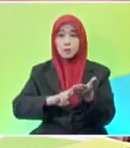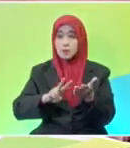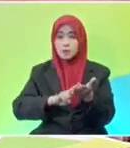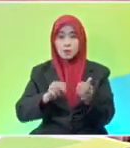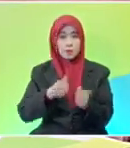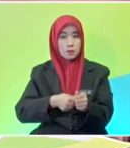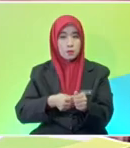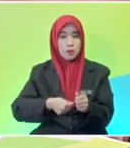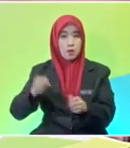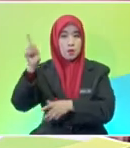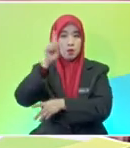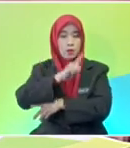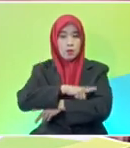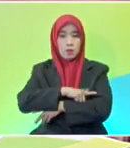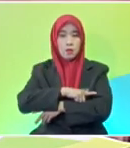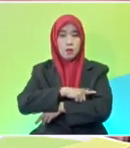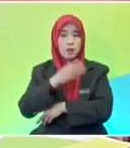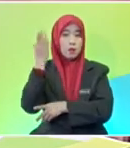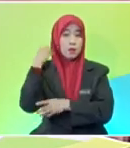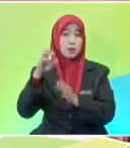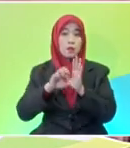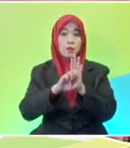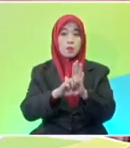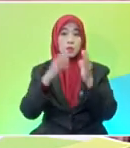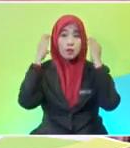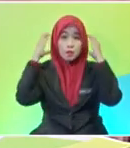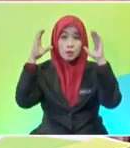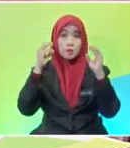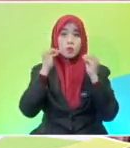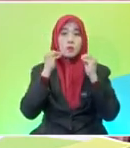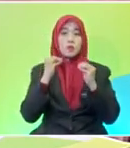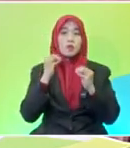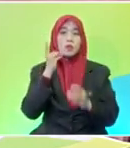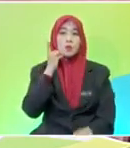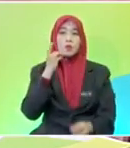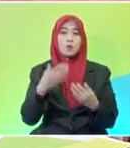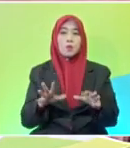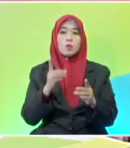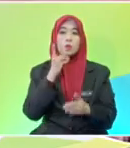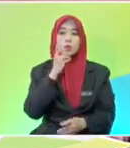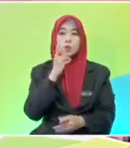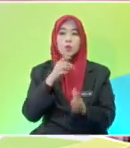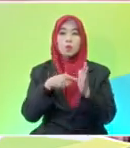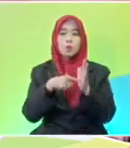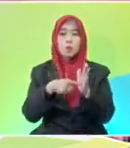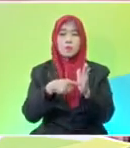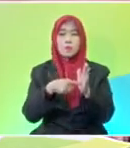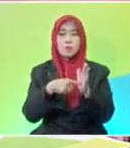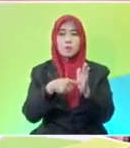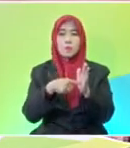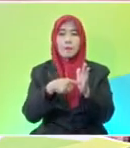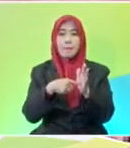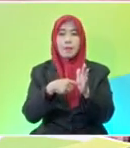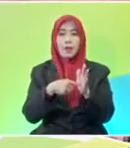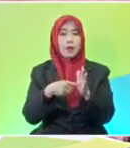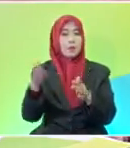example that Miss Devi showed just now. We can use pictures and animations like this to do our scrapbook. Okay, teacher,